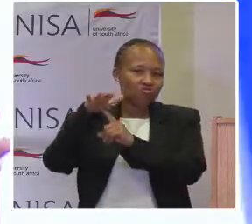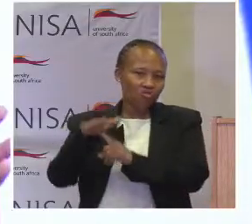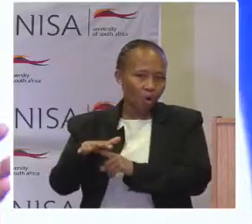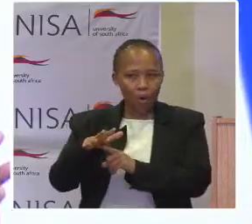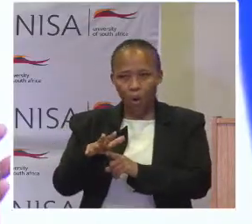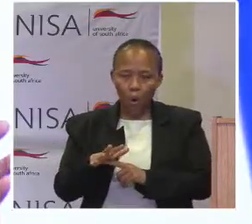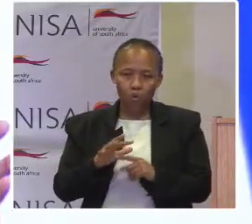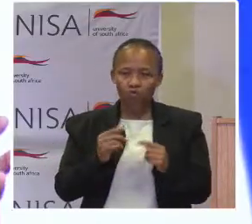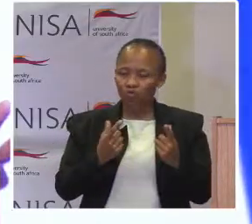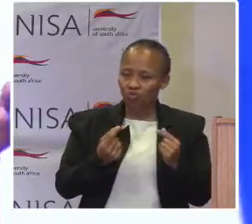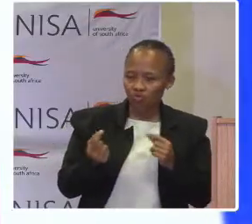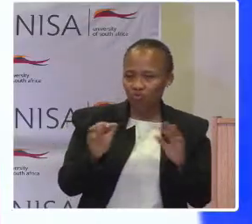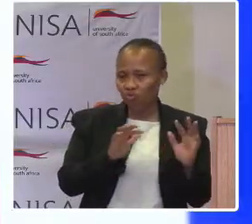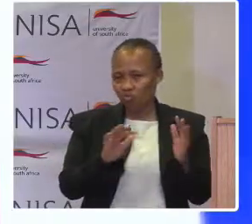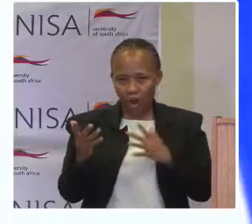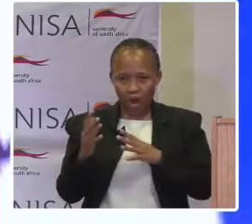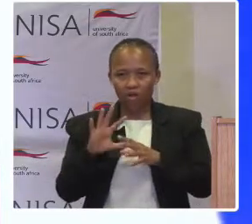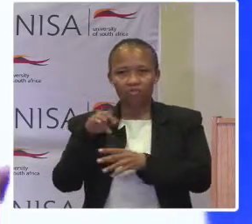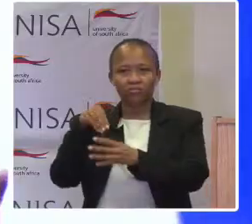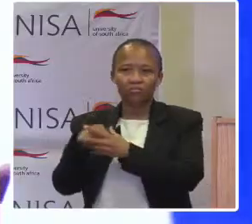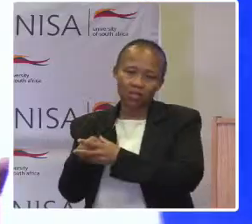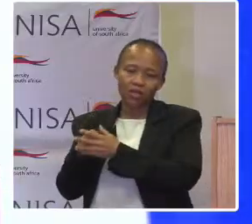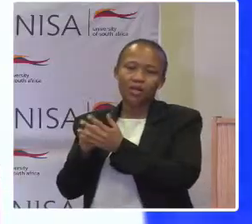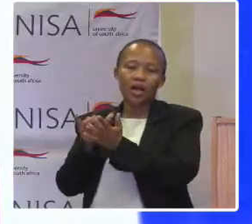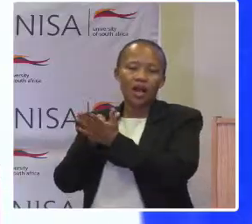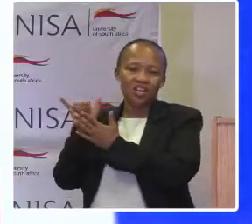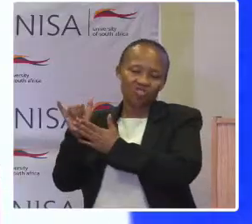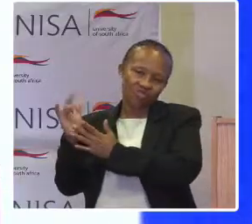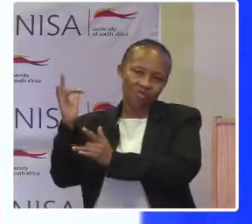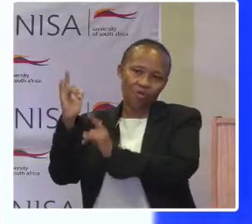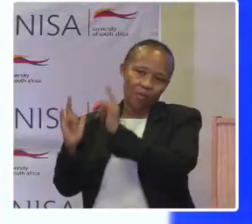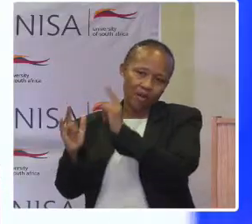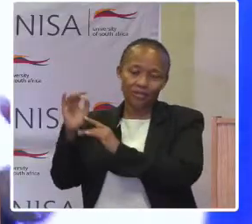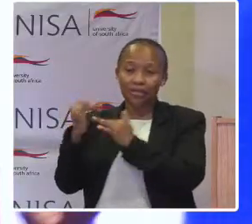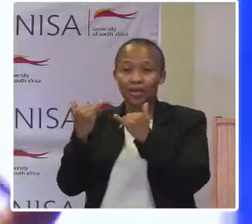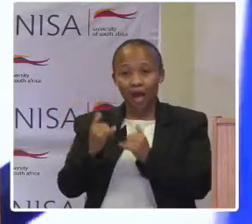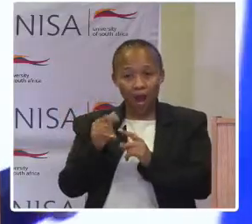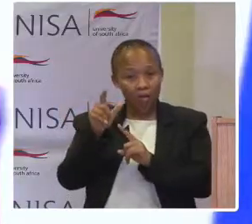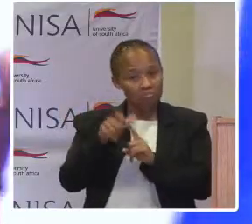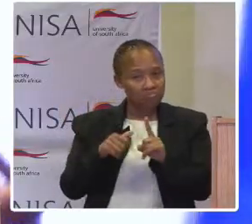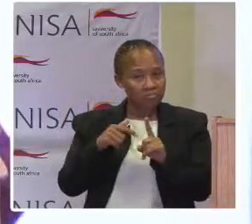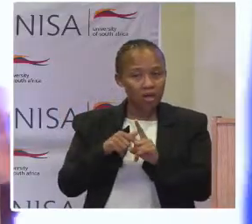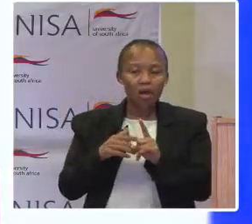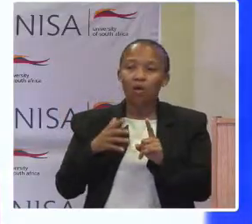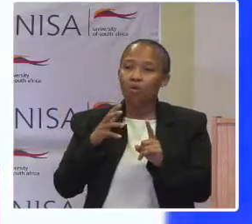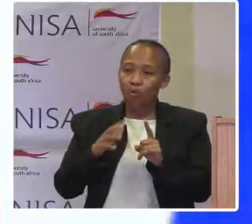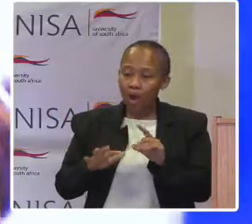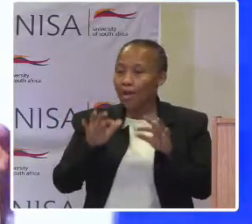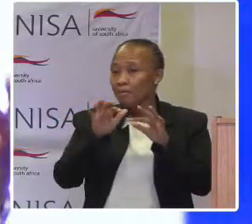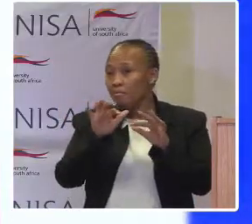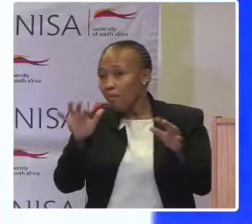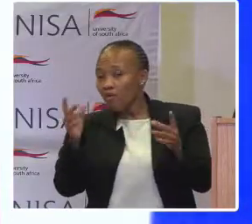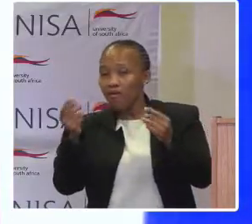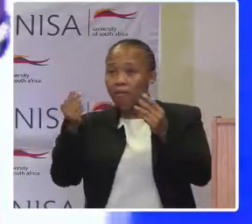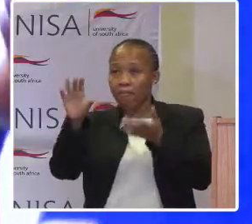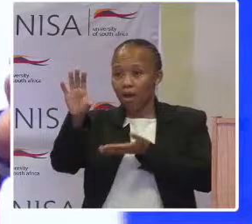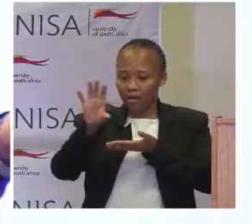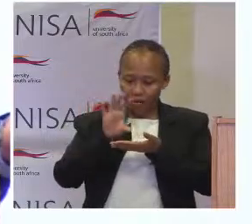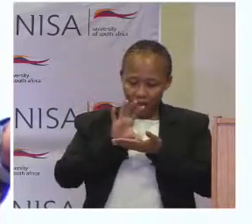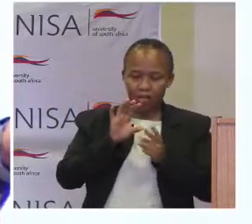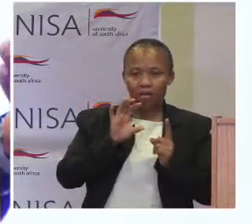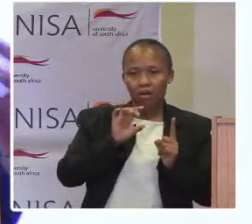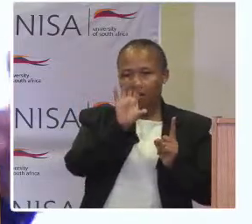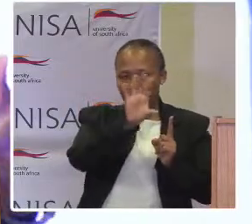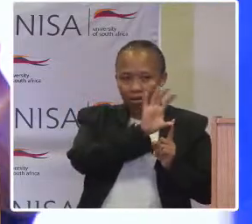of Aerotropolis. And she's creating opportunities. Right now she's looking for people to donate drones or to donate monies that she can then roll it